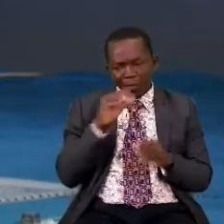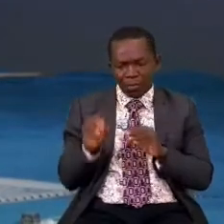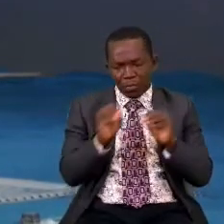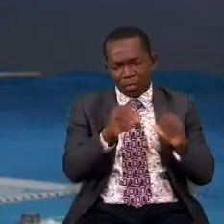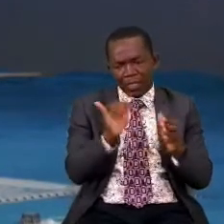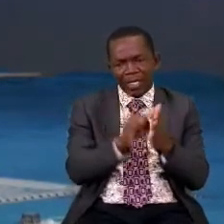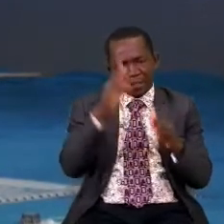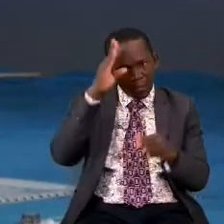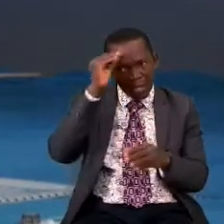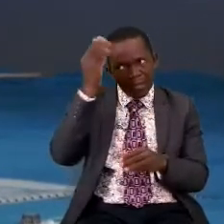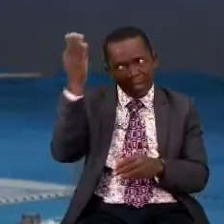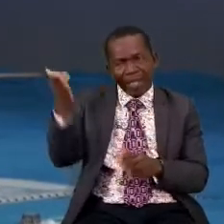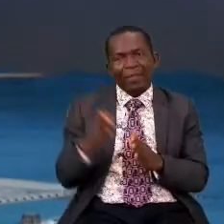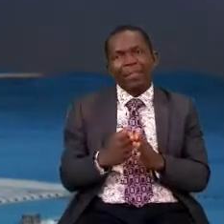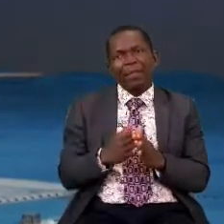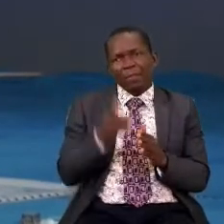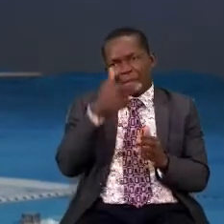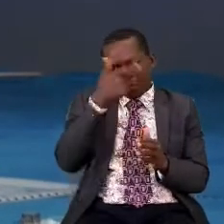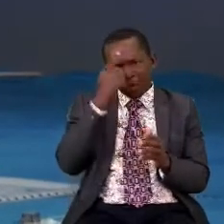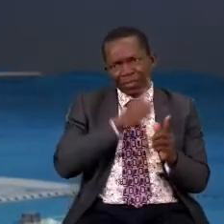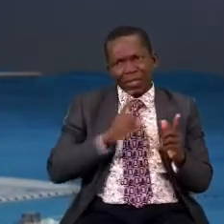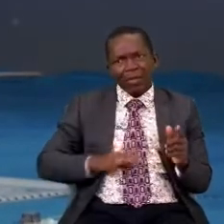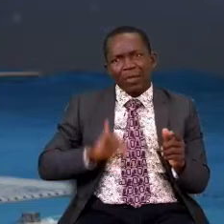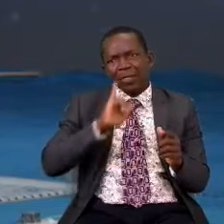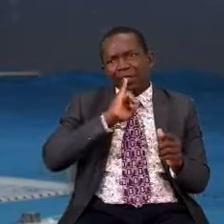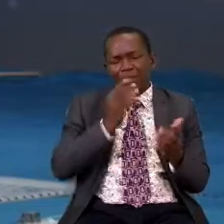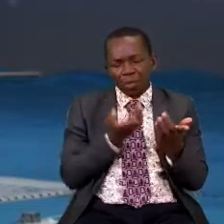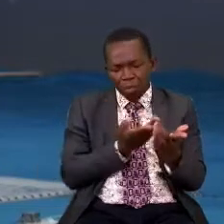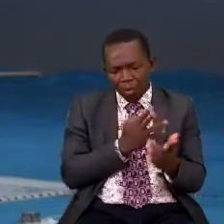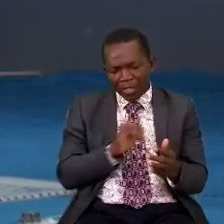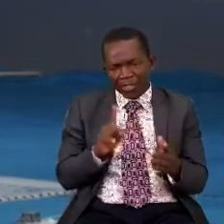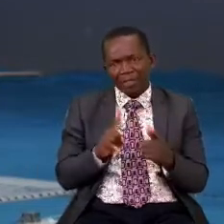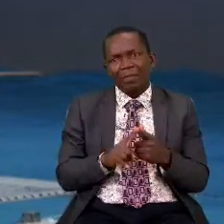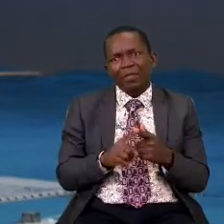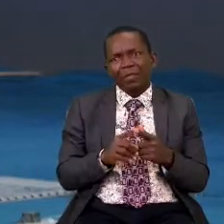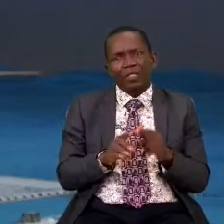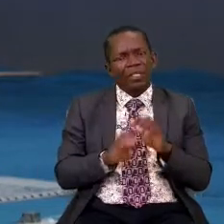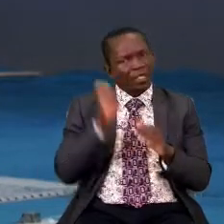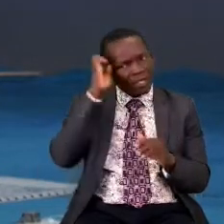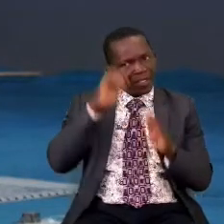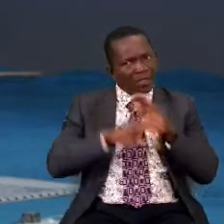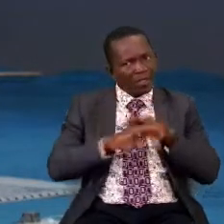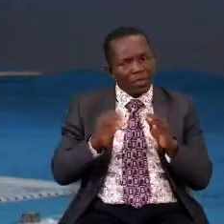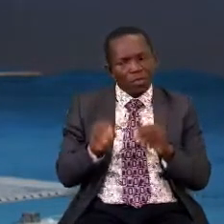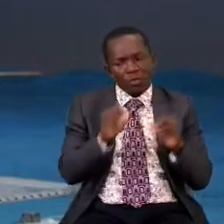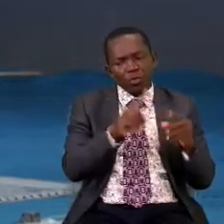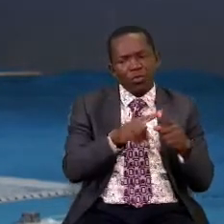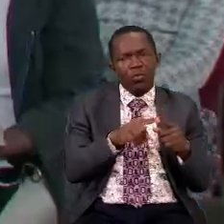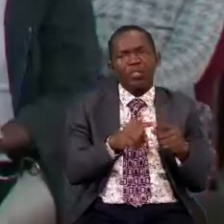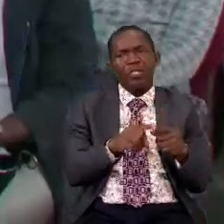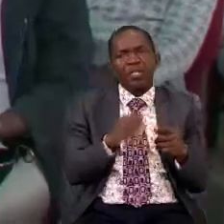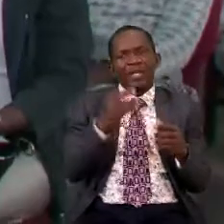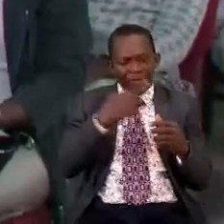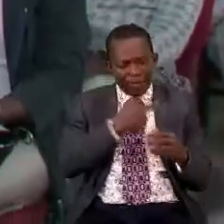politician on his people. He doesn't want to find an Absalom on his church. He doesn't want